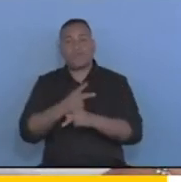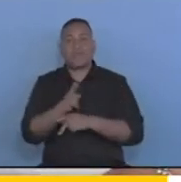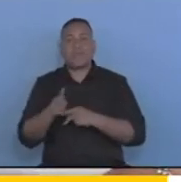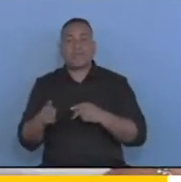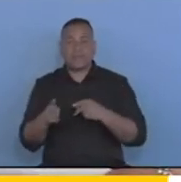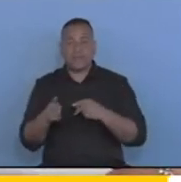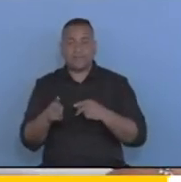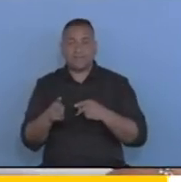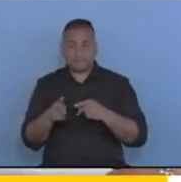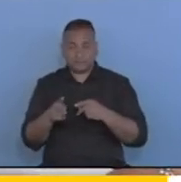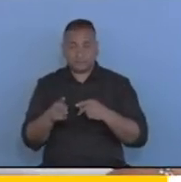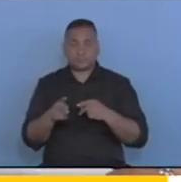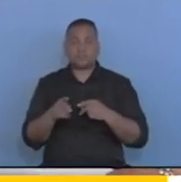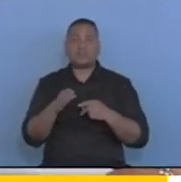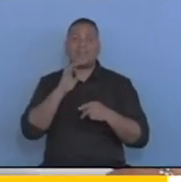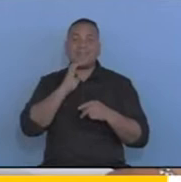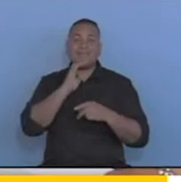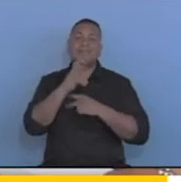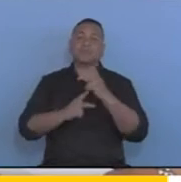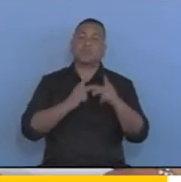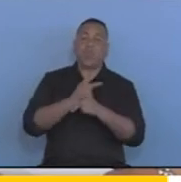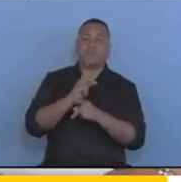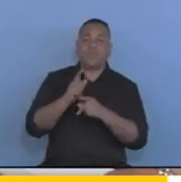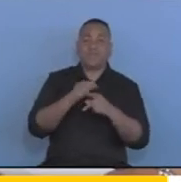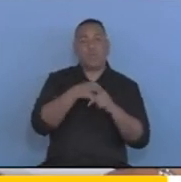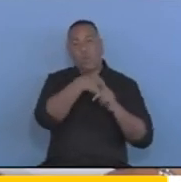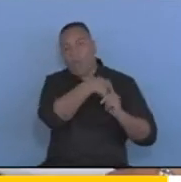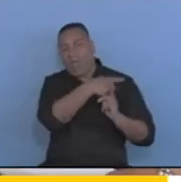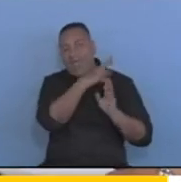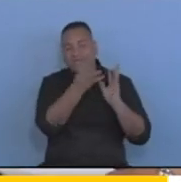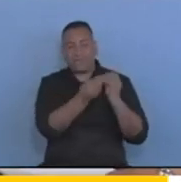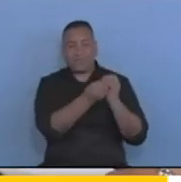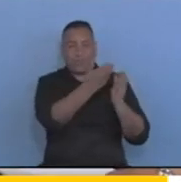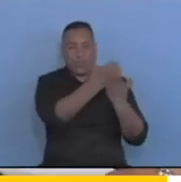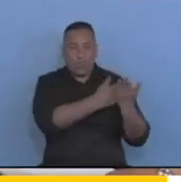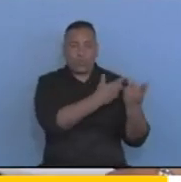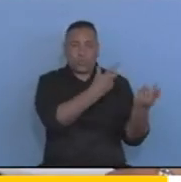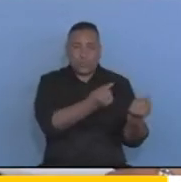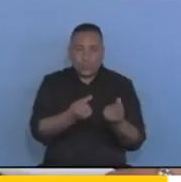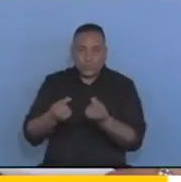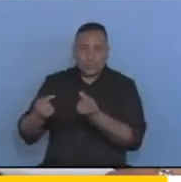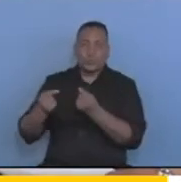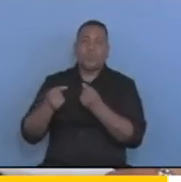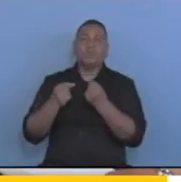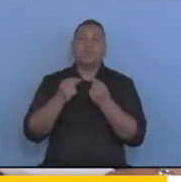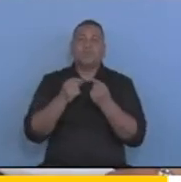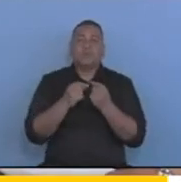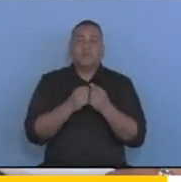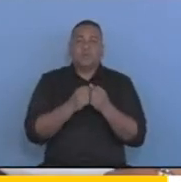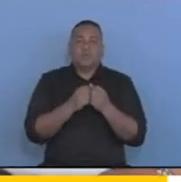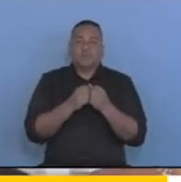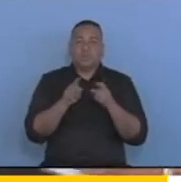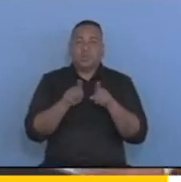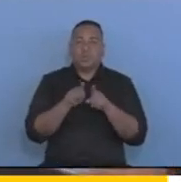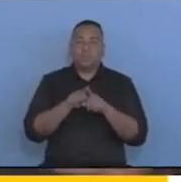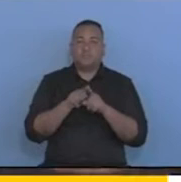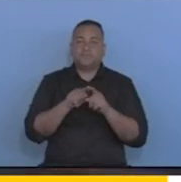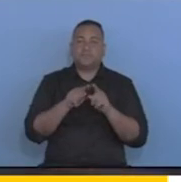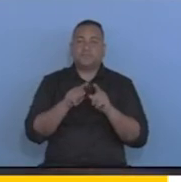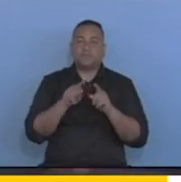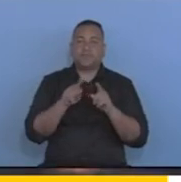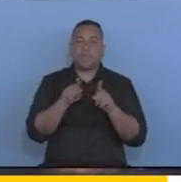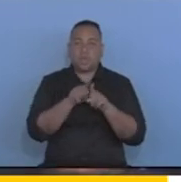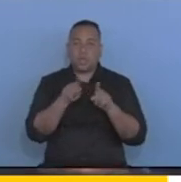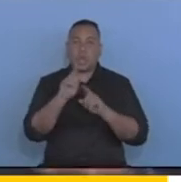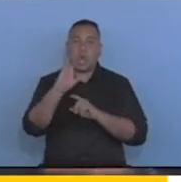over. All right. Then after that, they must do their code of practice. It is a code that we unfortunately must